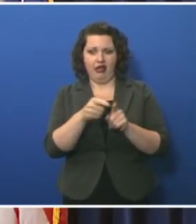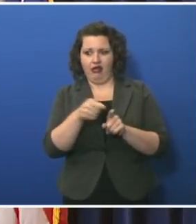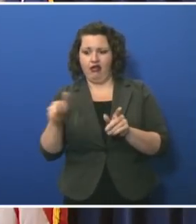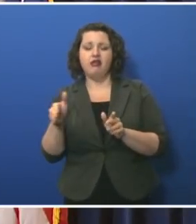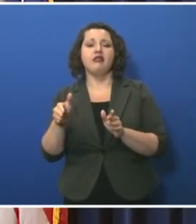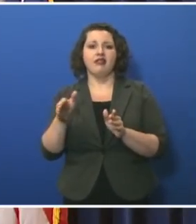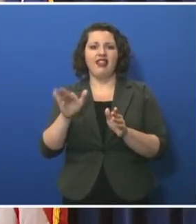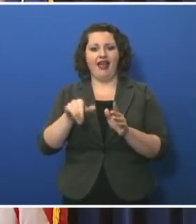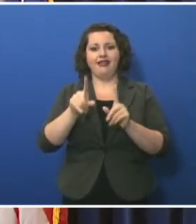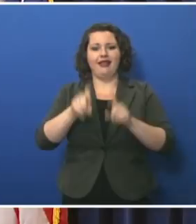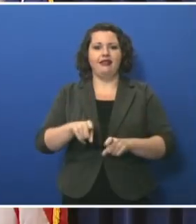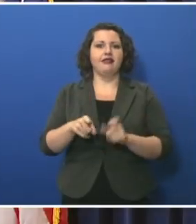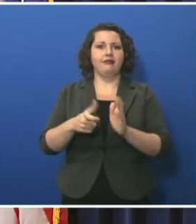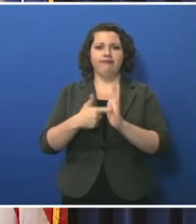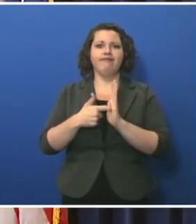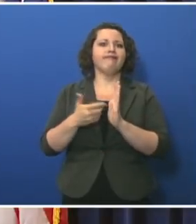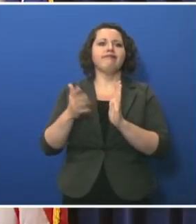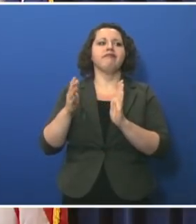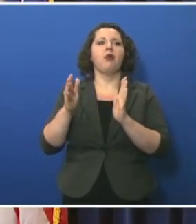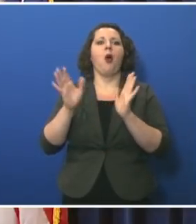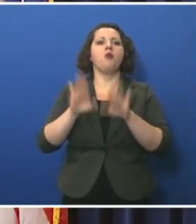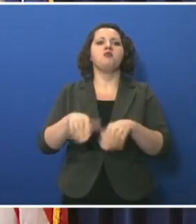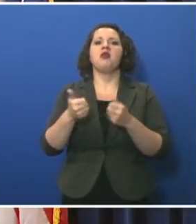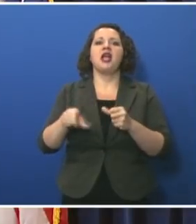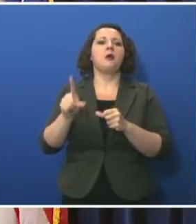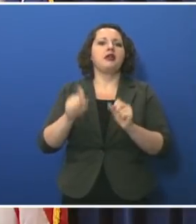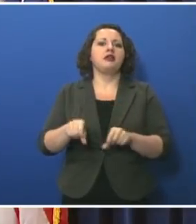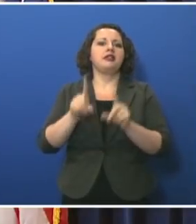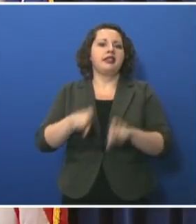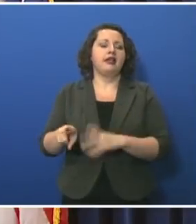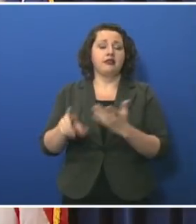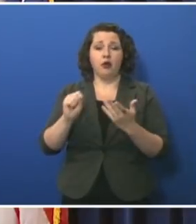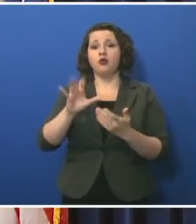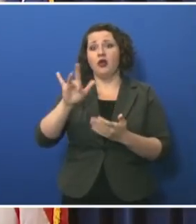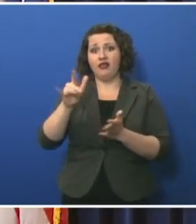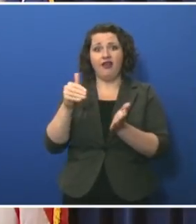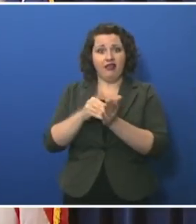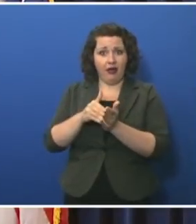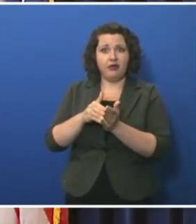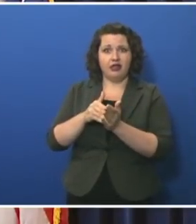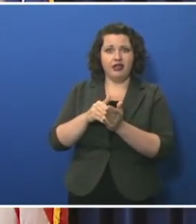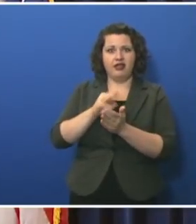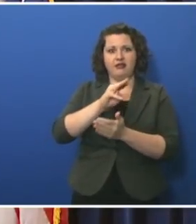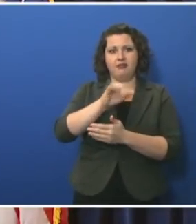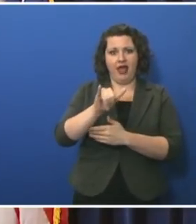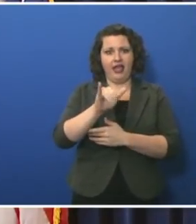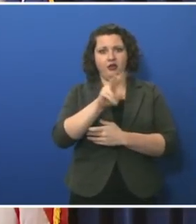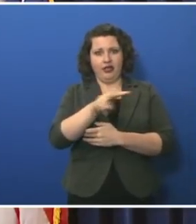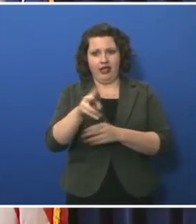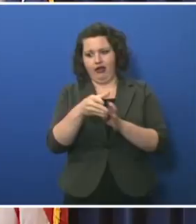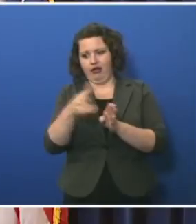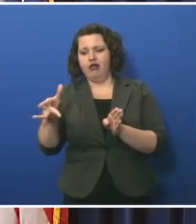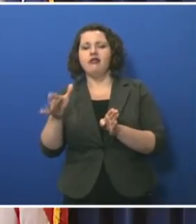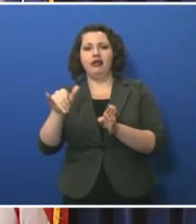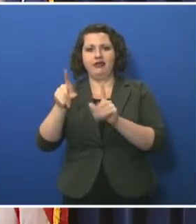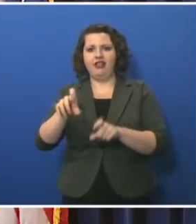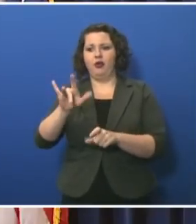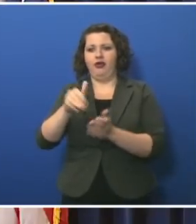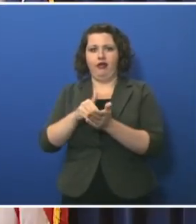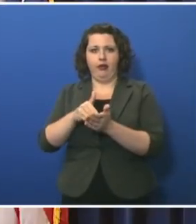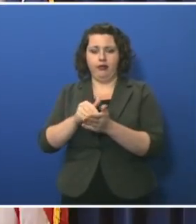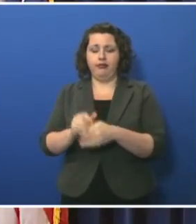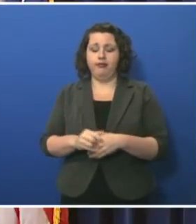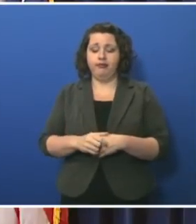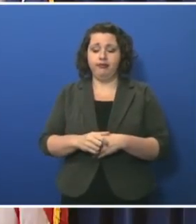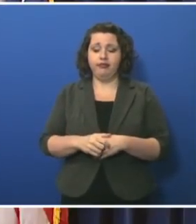testing criteria was open to anyone wanting tested. So the 25,000 were tested since May 22nd.